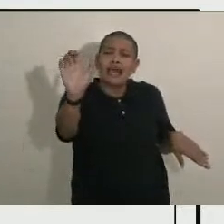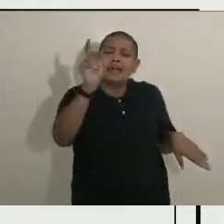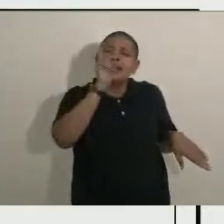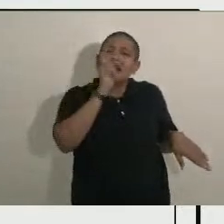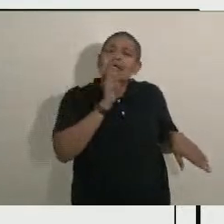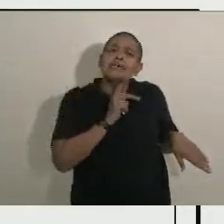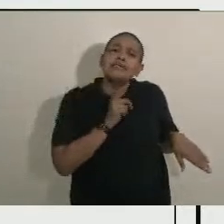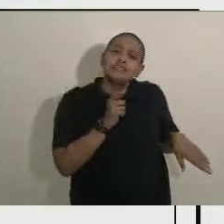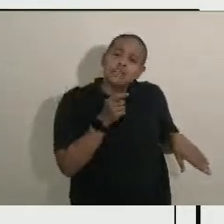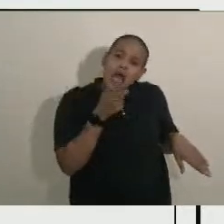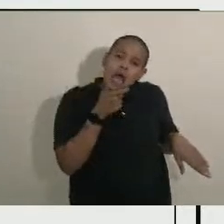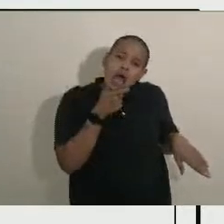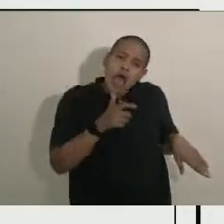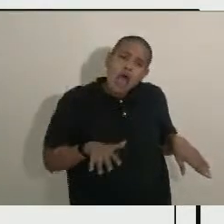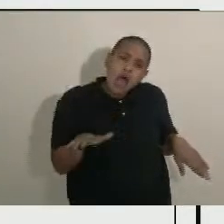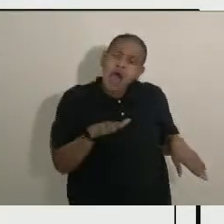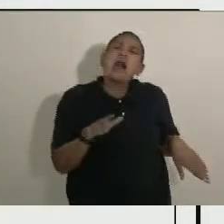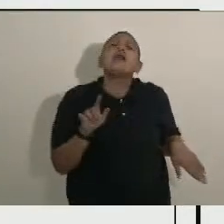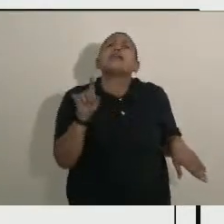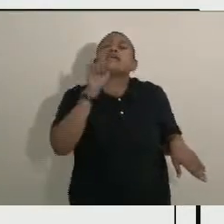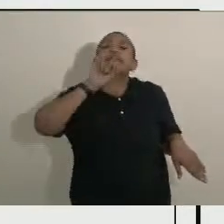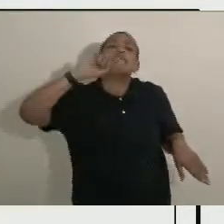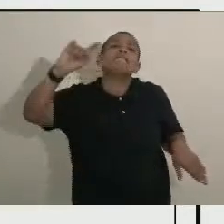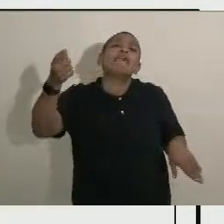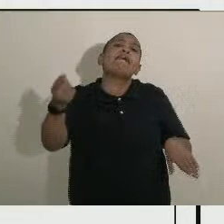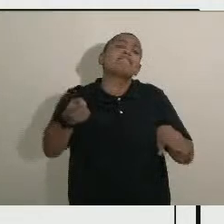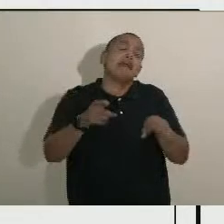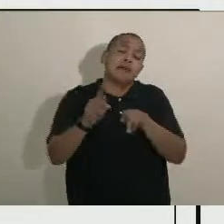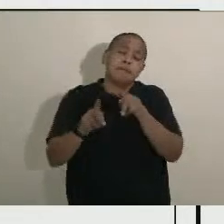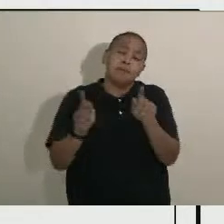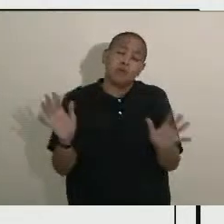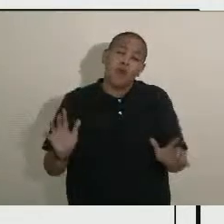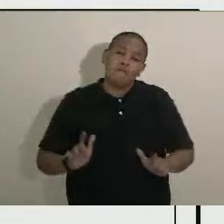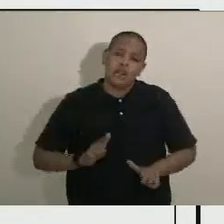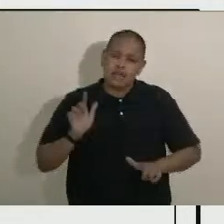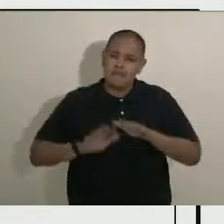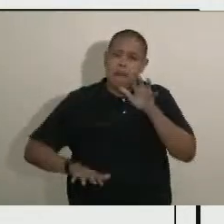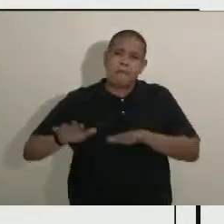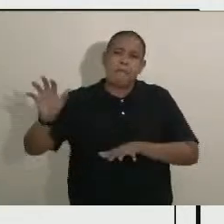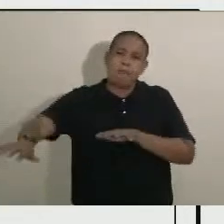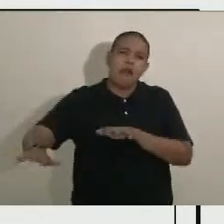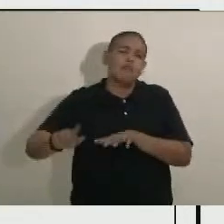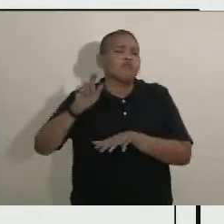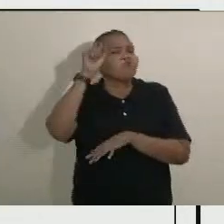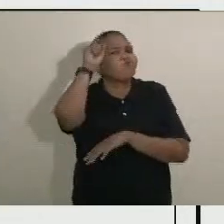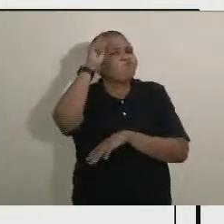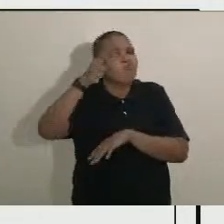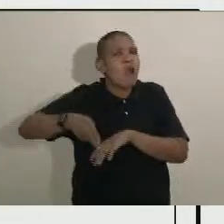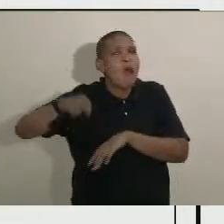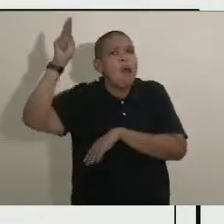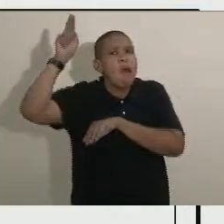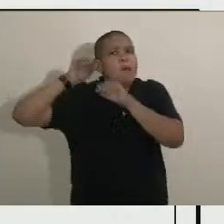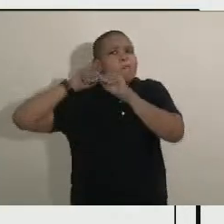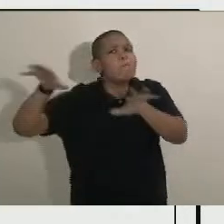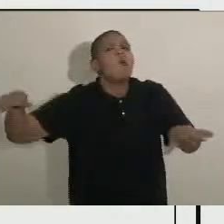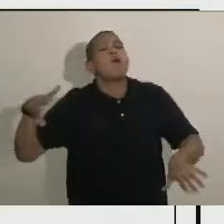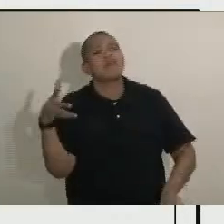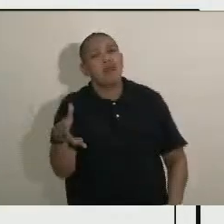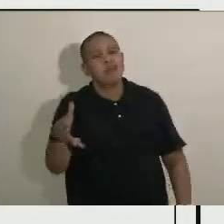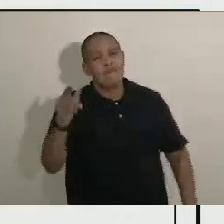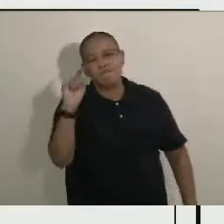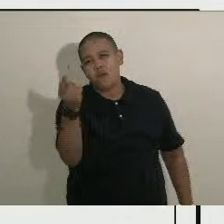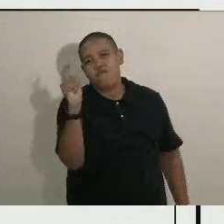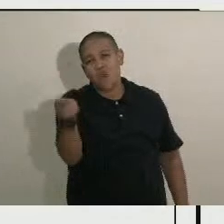Andrew, those being the most populated parishes, will have a high number of cases, but we see